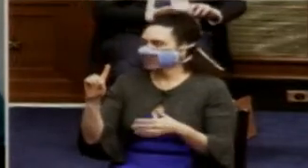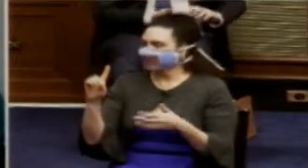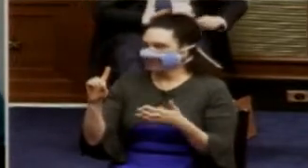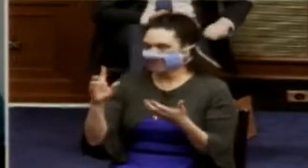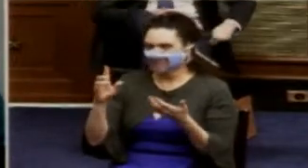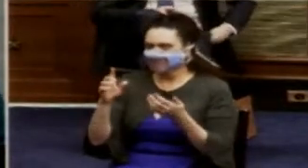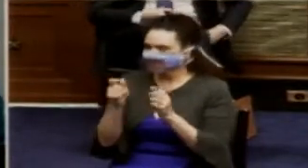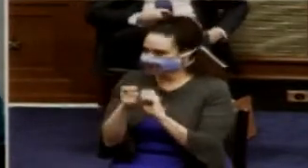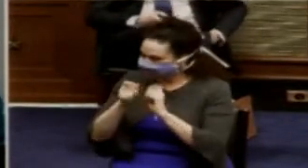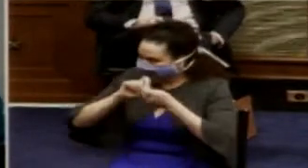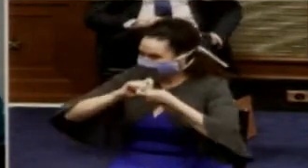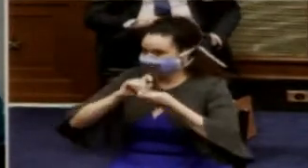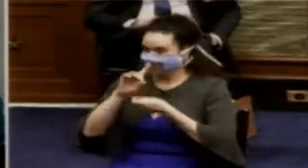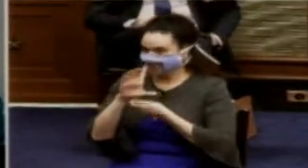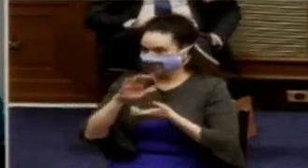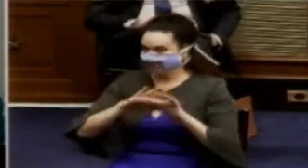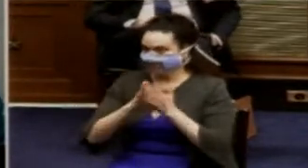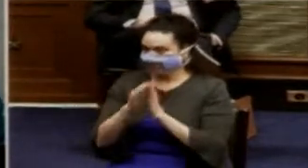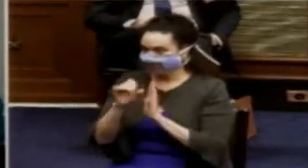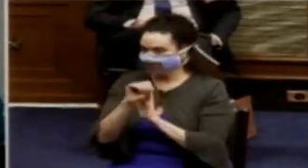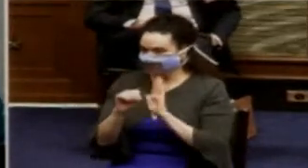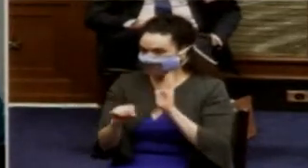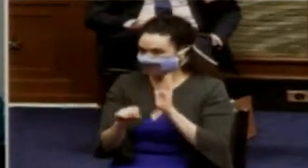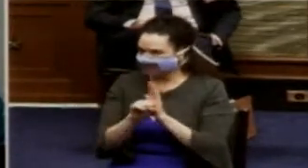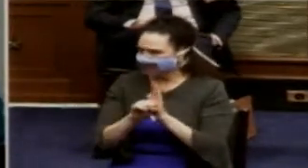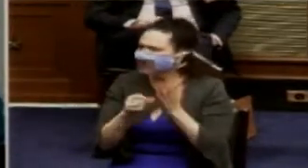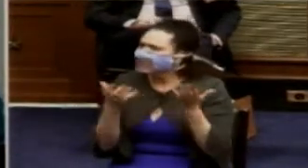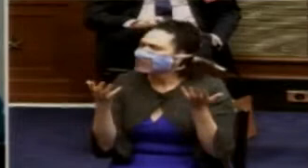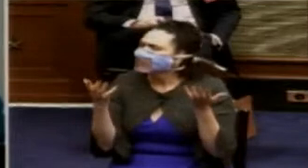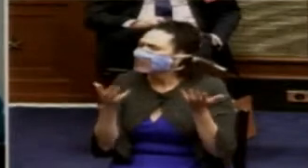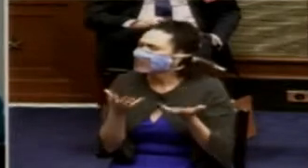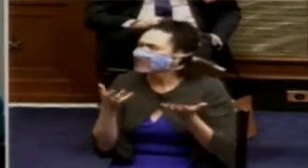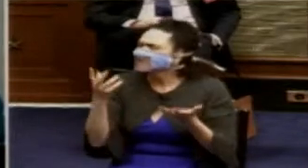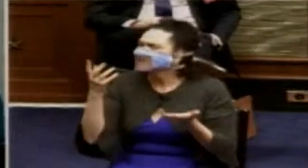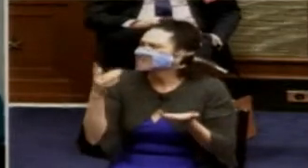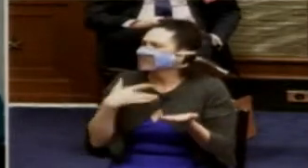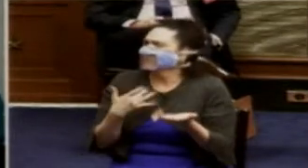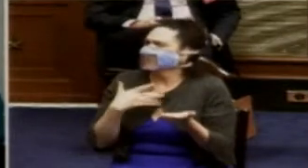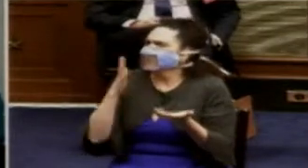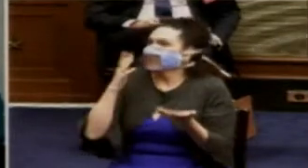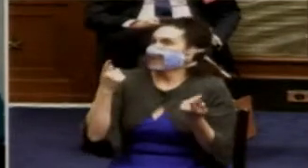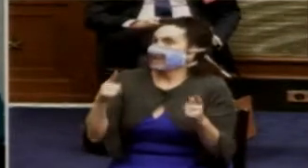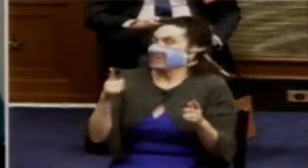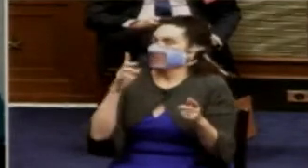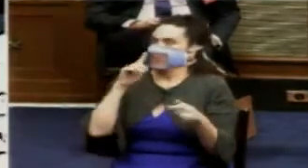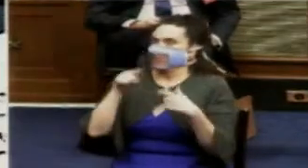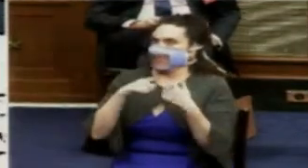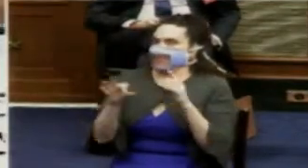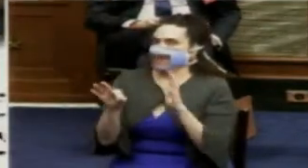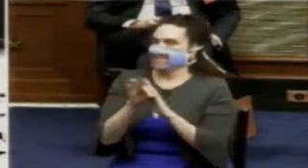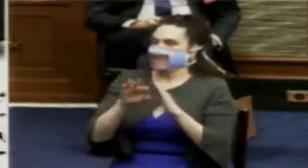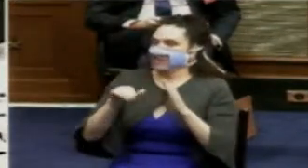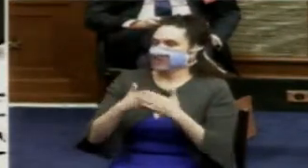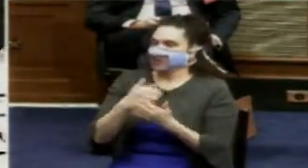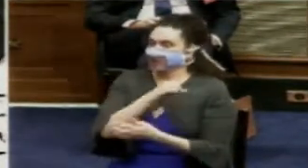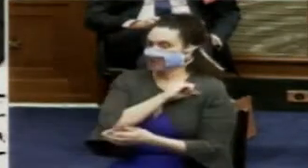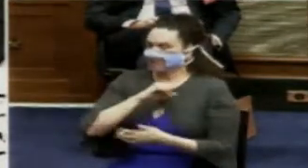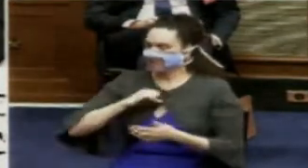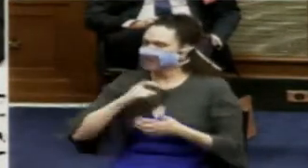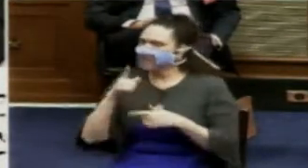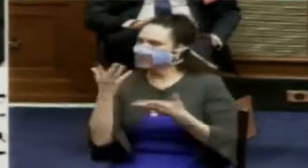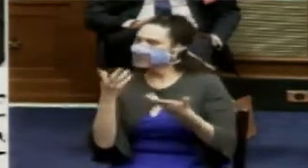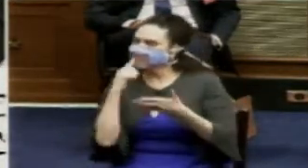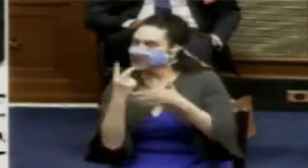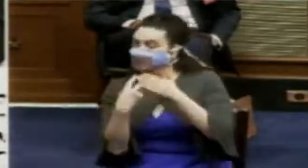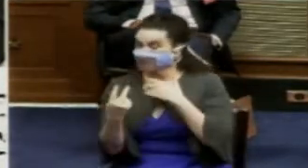Commonwealth, what political affiliation do you anticipate the two new senators would be? I don't